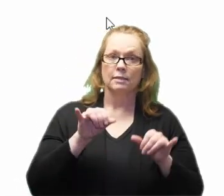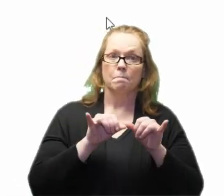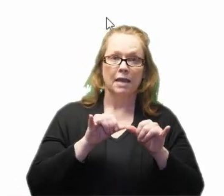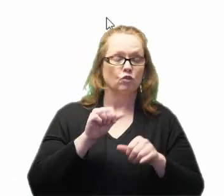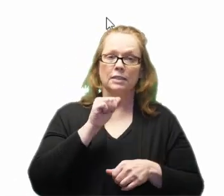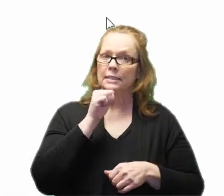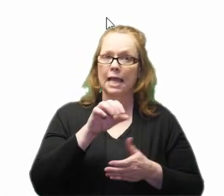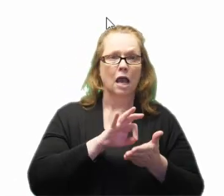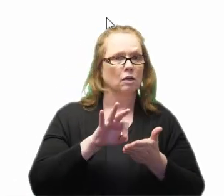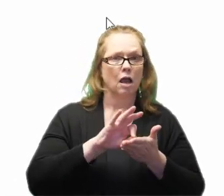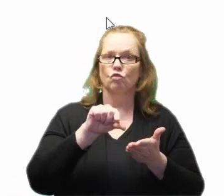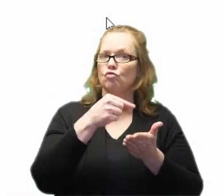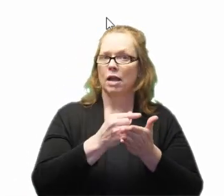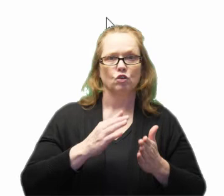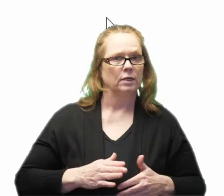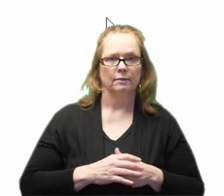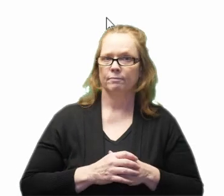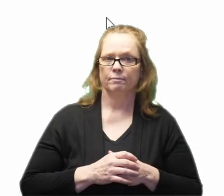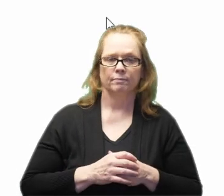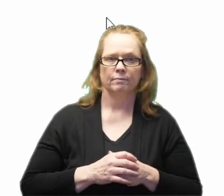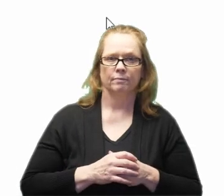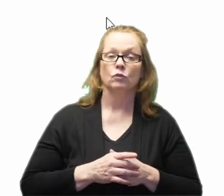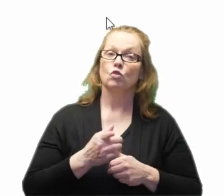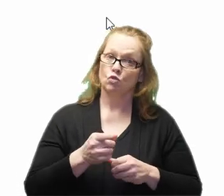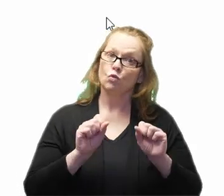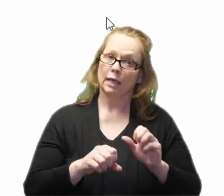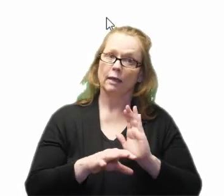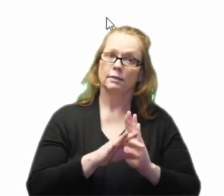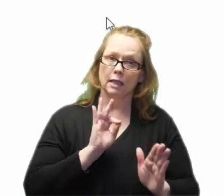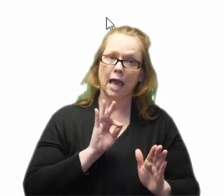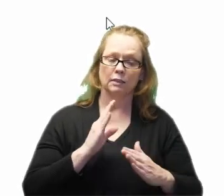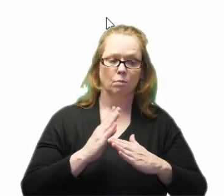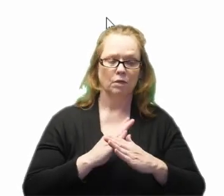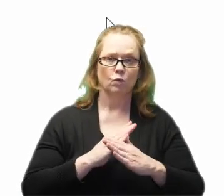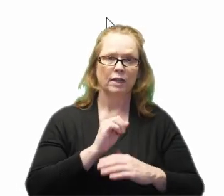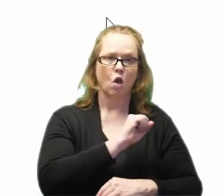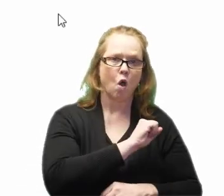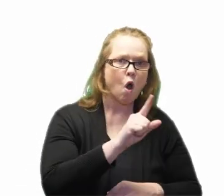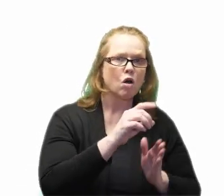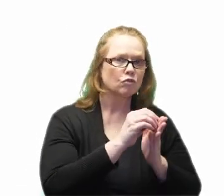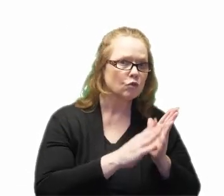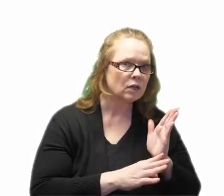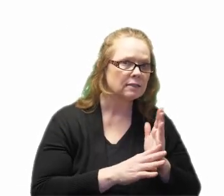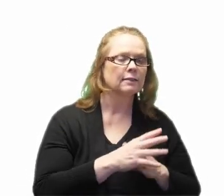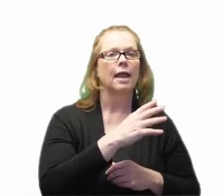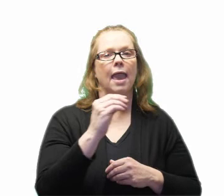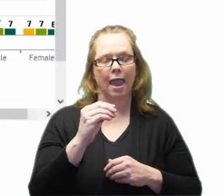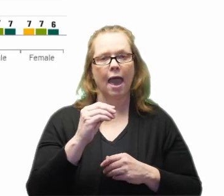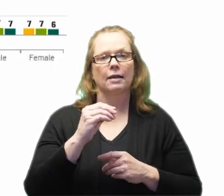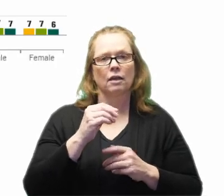This metric does not count graduates. You can select between all students and